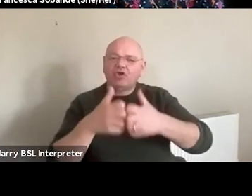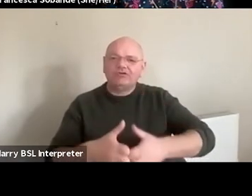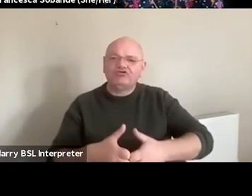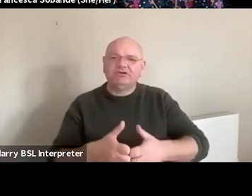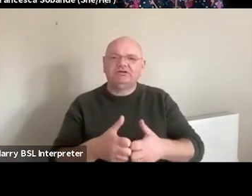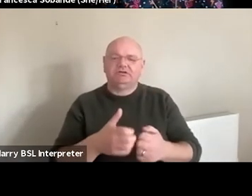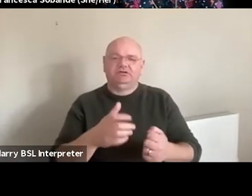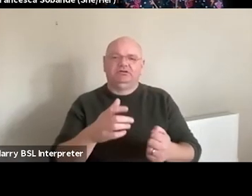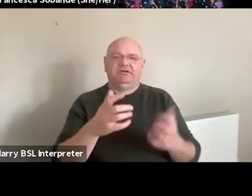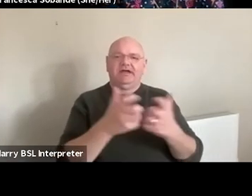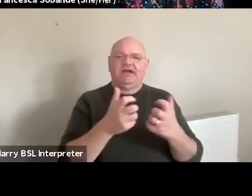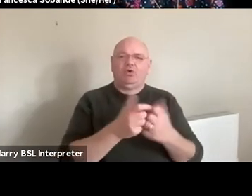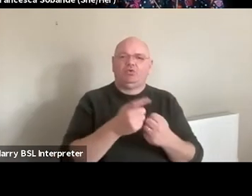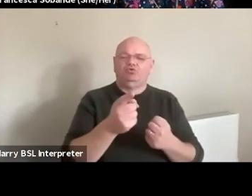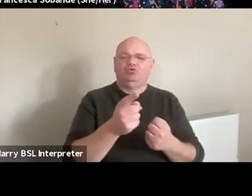kind of enhance